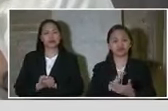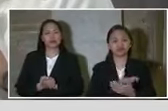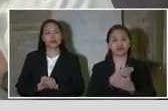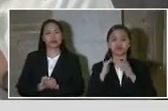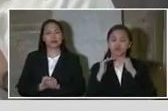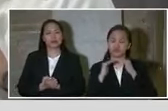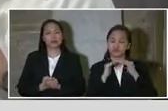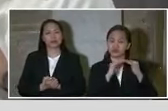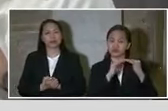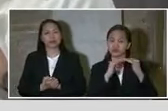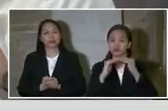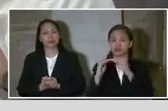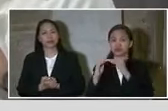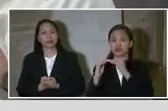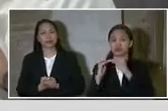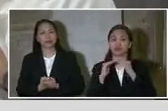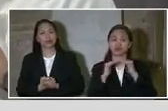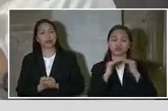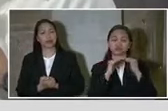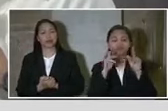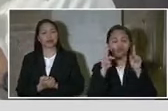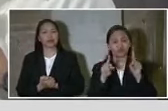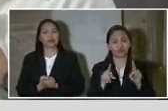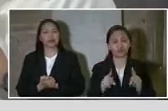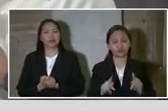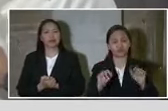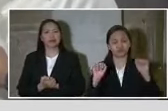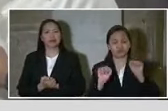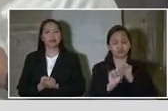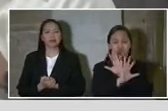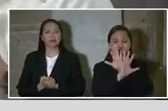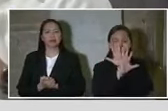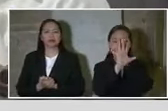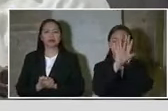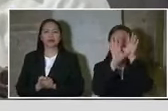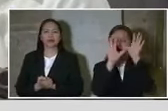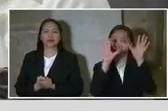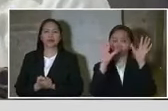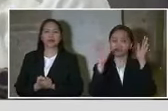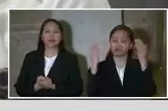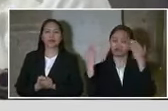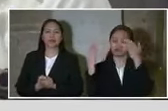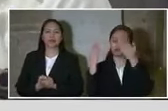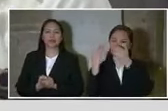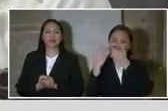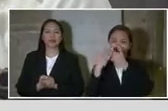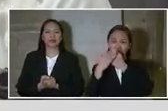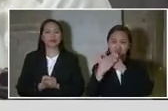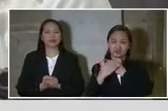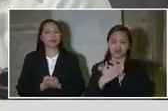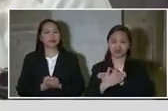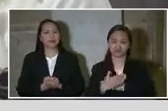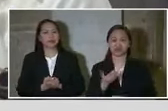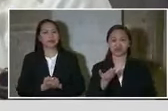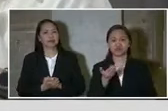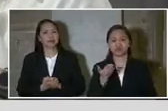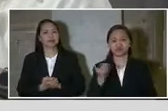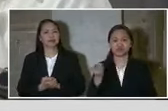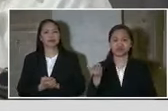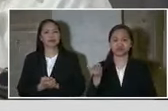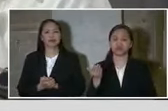The just man is a light in darkness